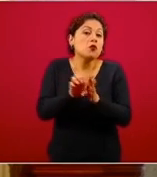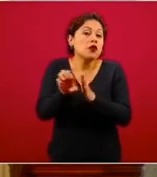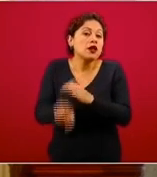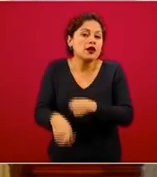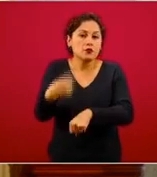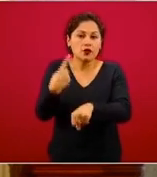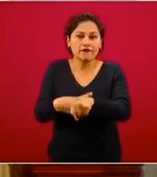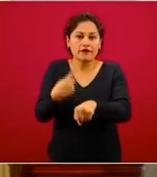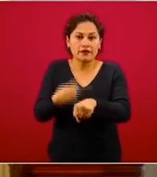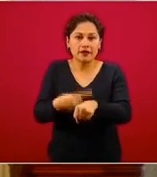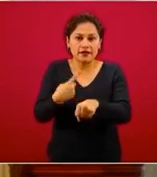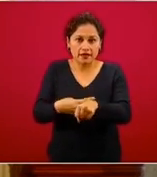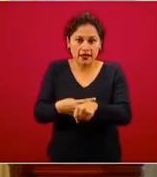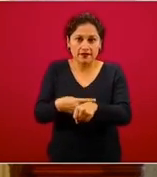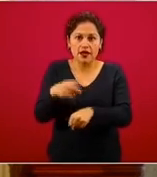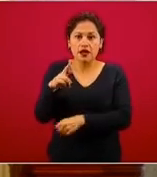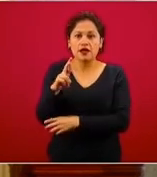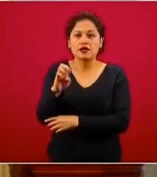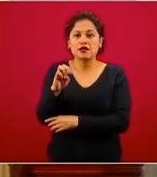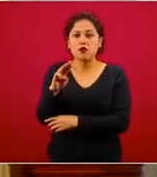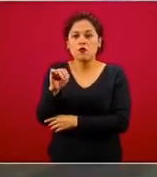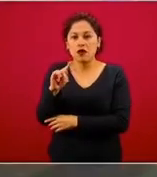of its development.